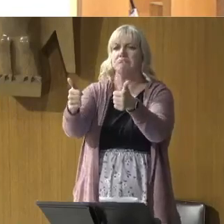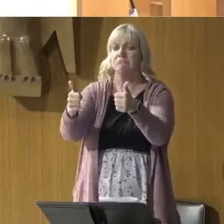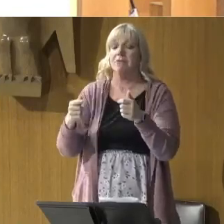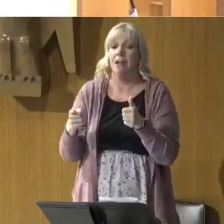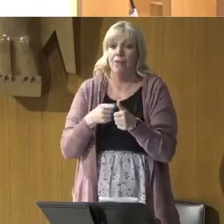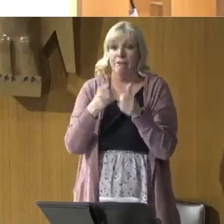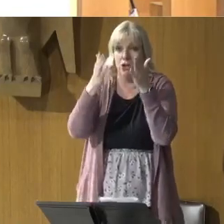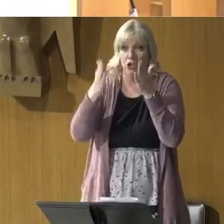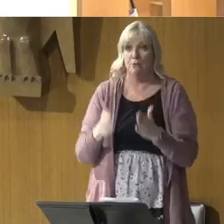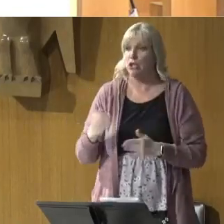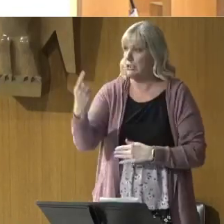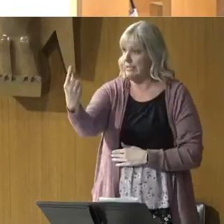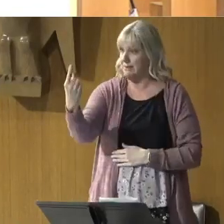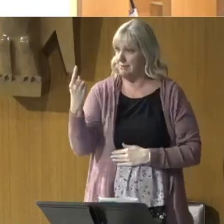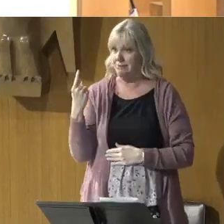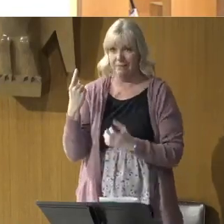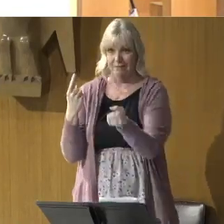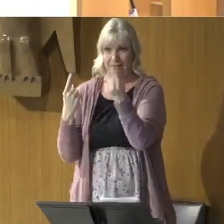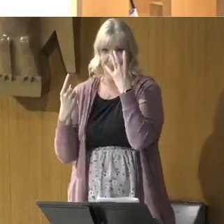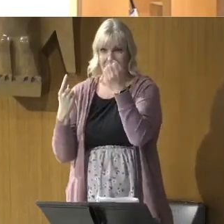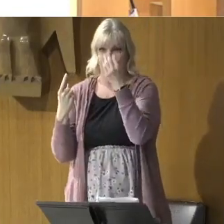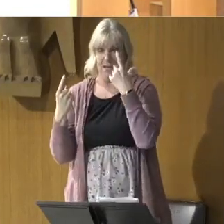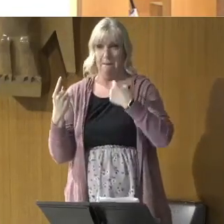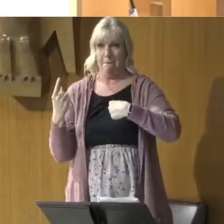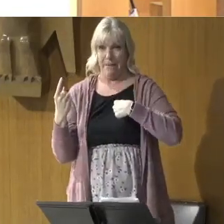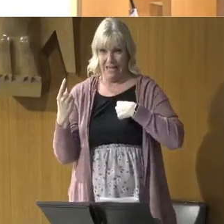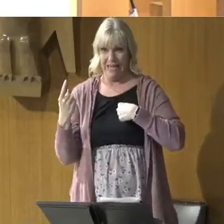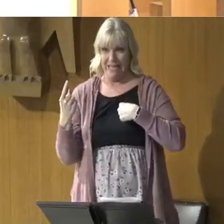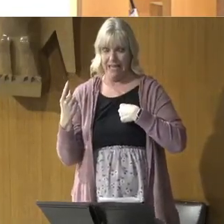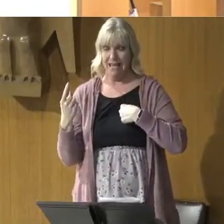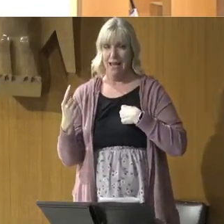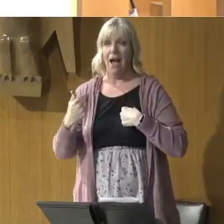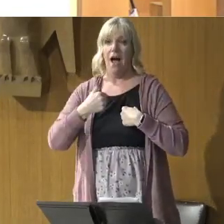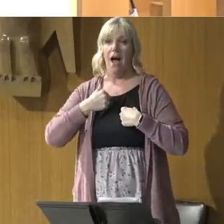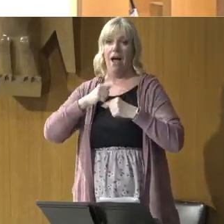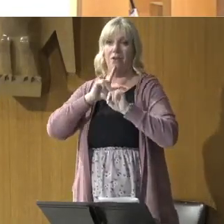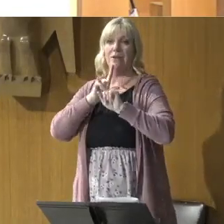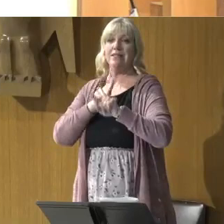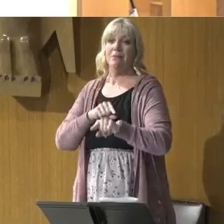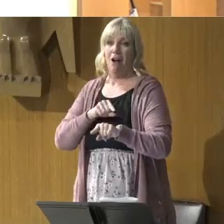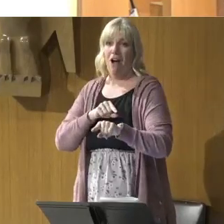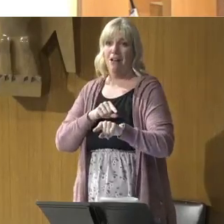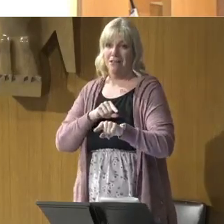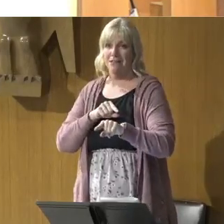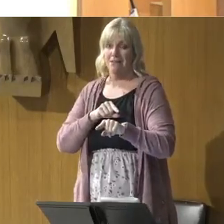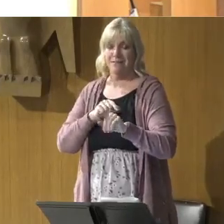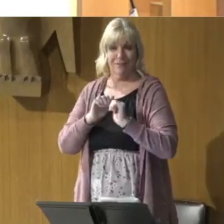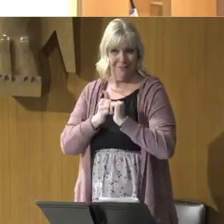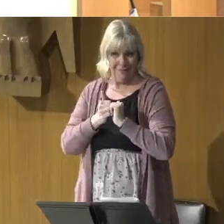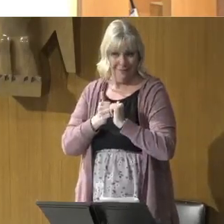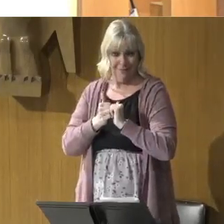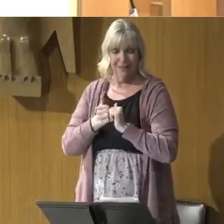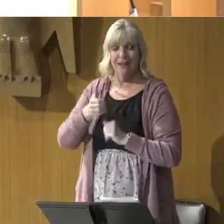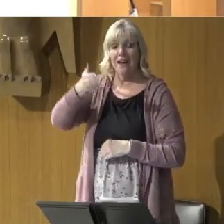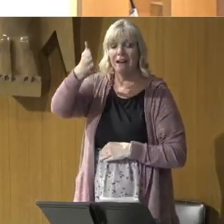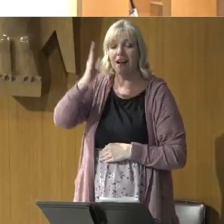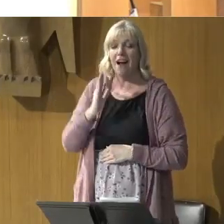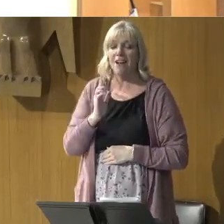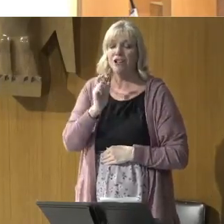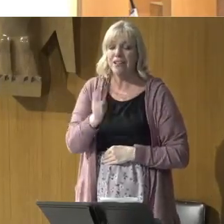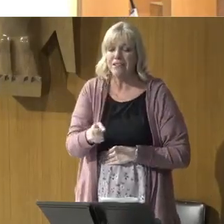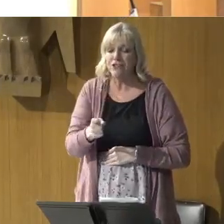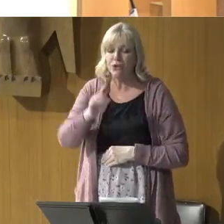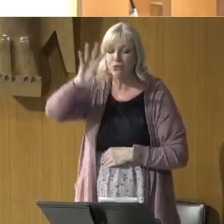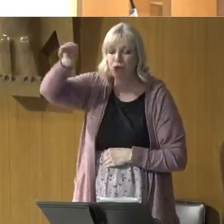person who comes up is going to share with me where they need grace and then I'm going to respond with these words God gives